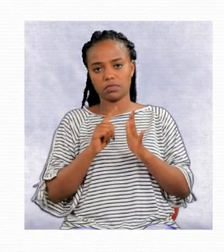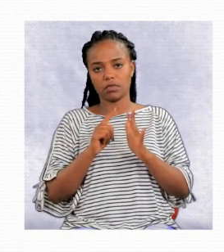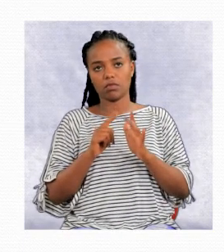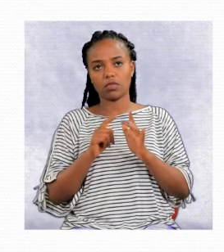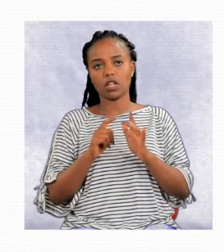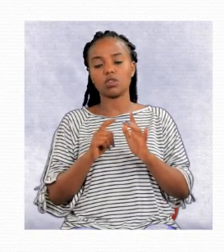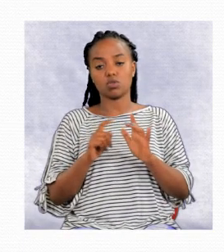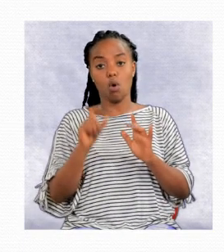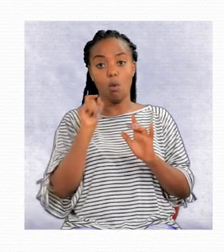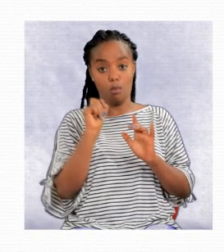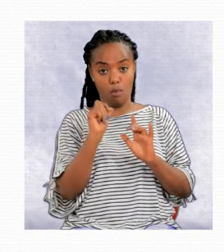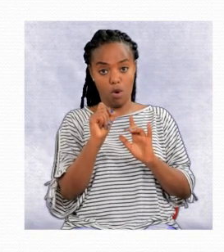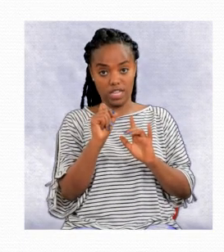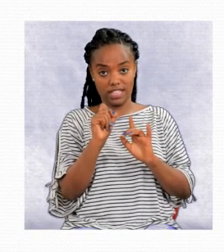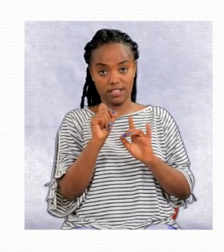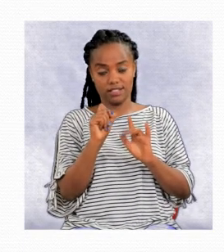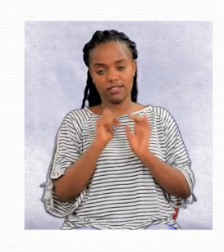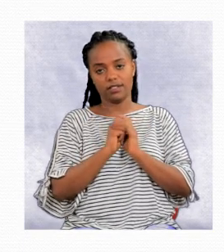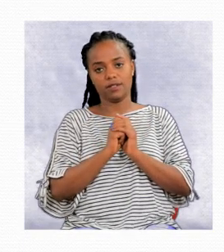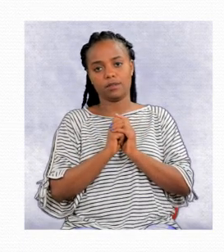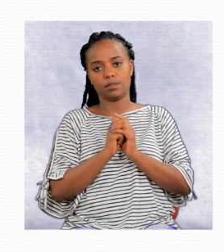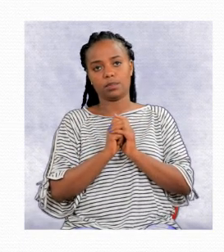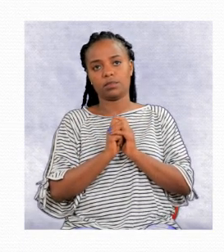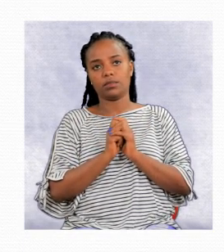locus of point